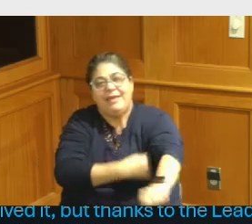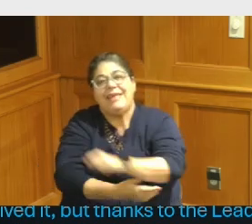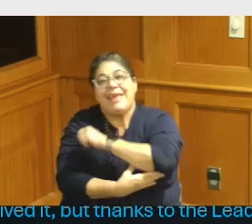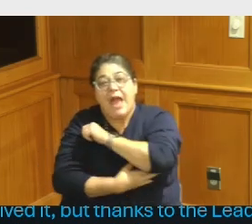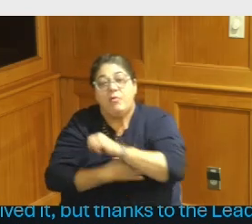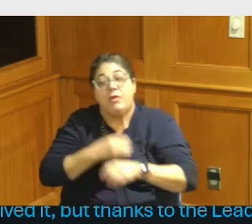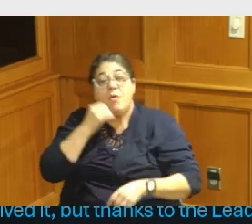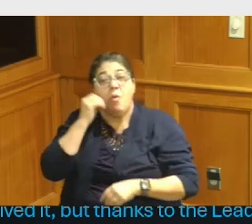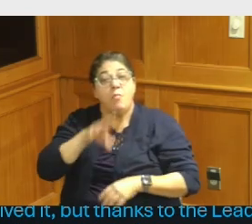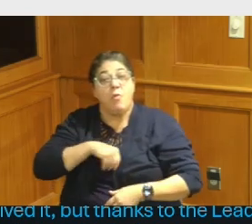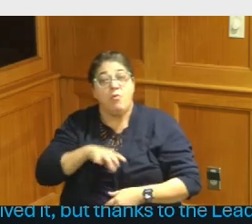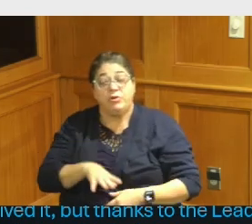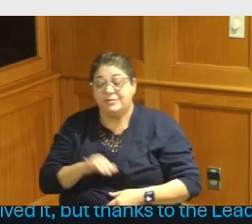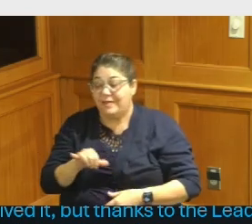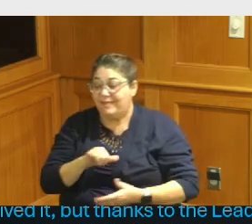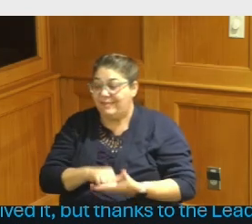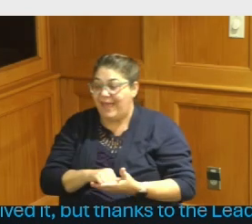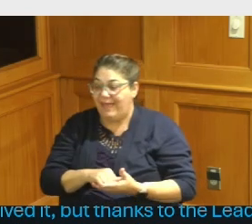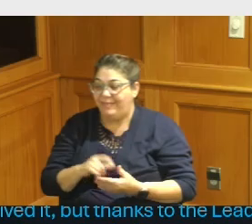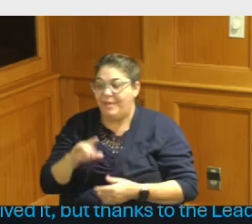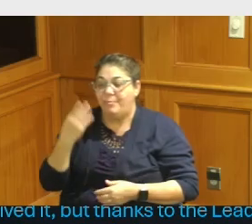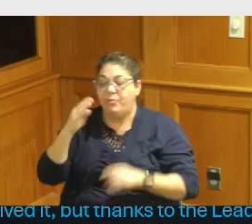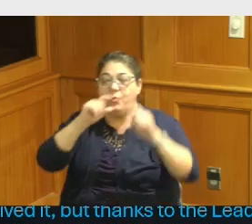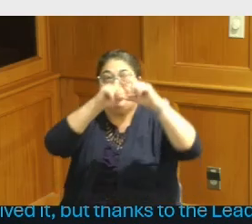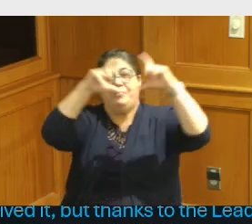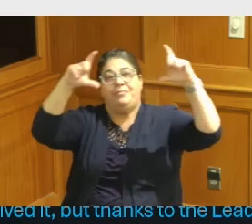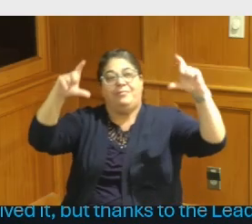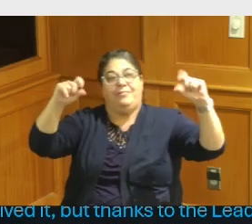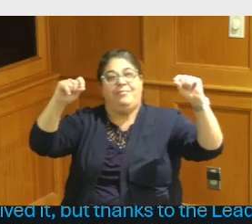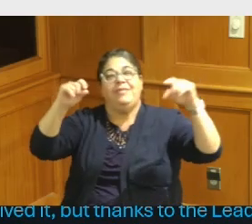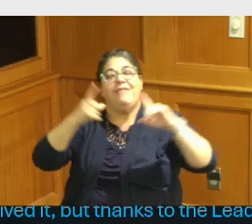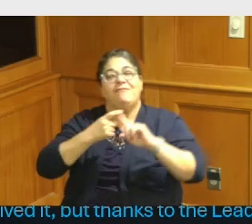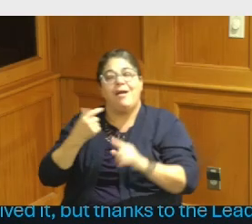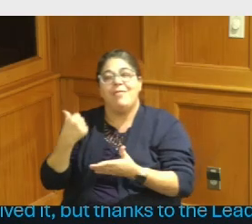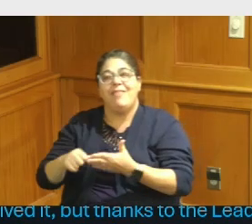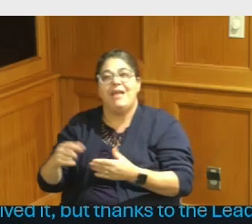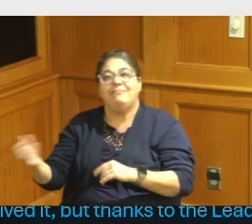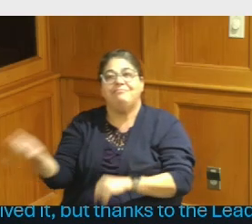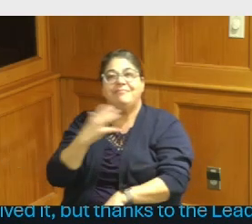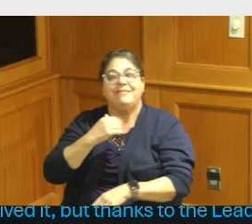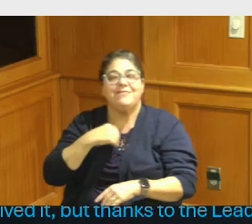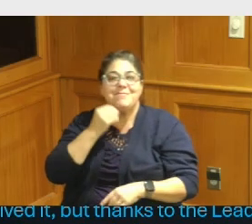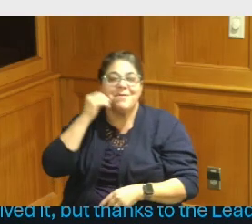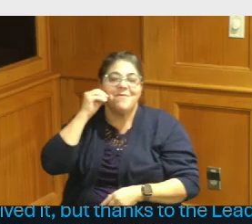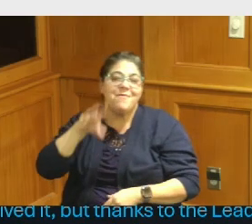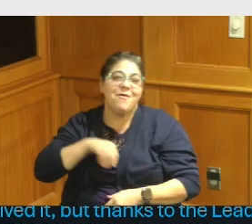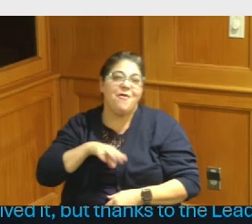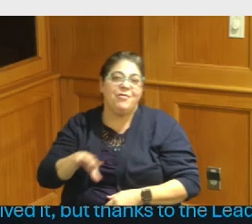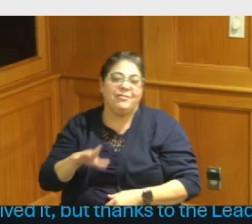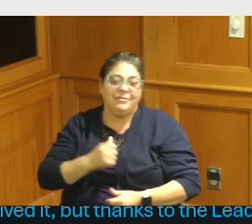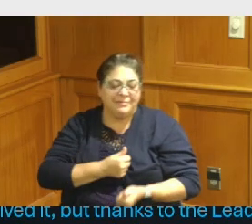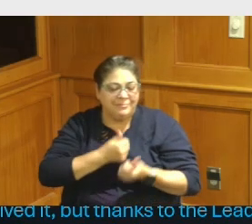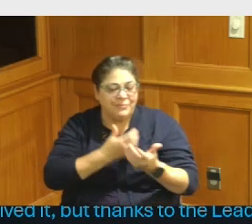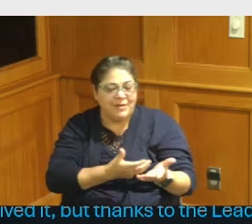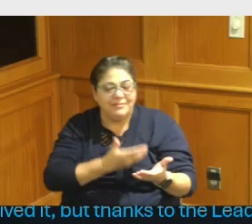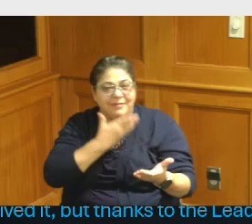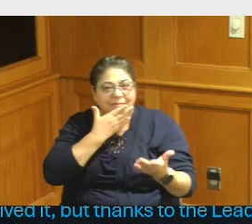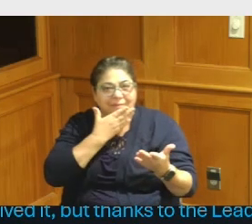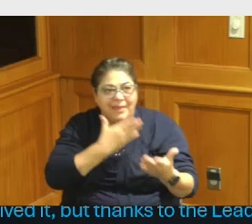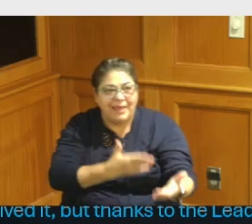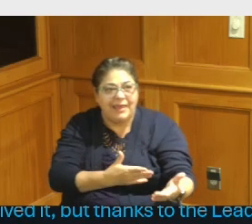first example, the little blue bubble here, is a letter we received from one of our homeowners who really expressed her thanks